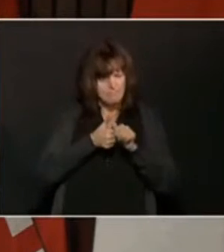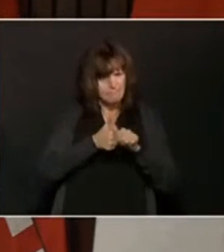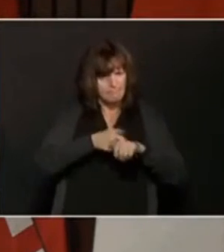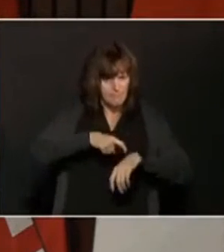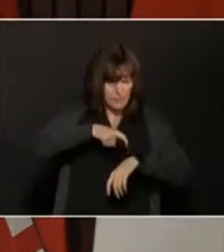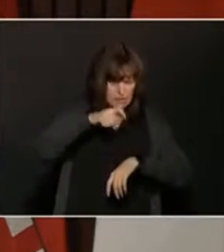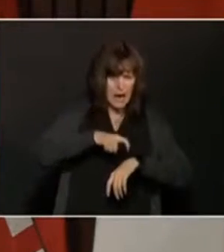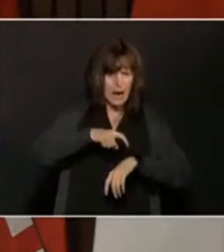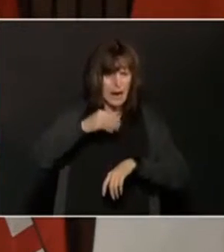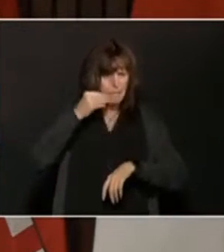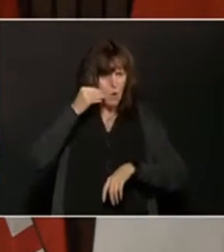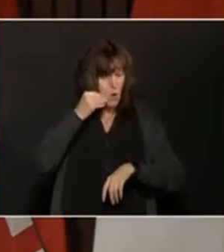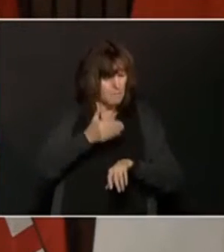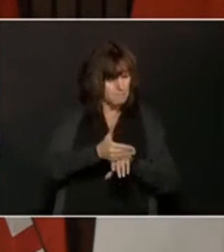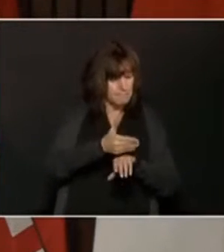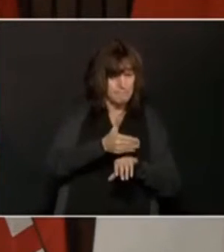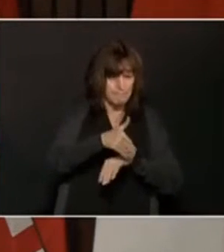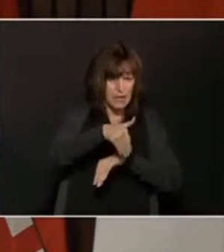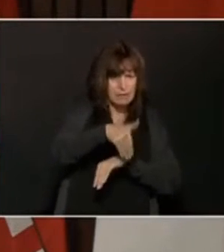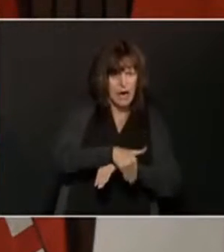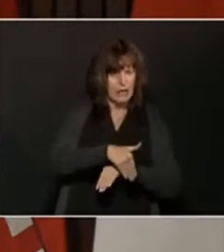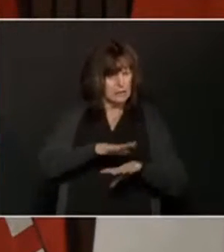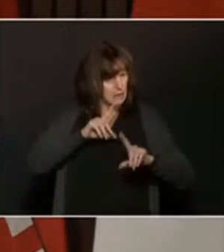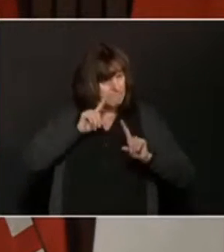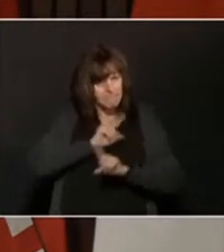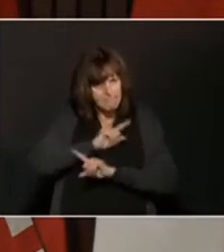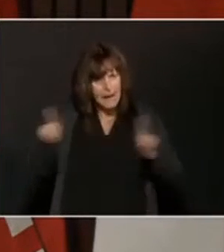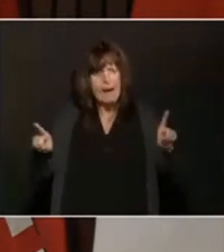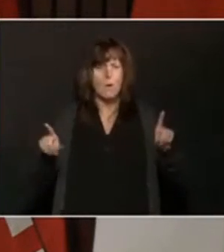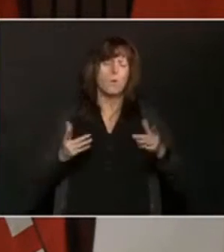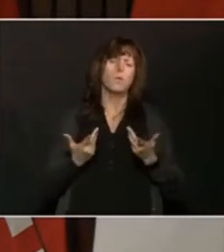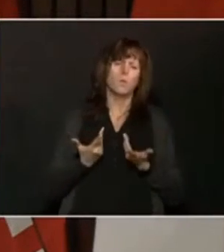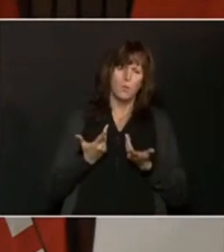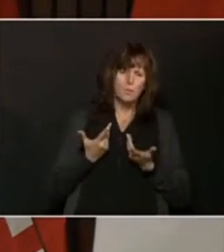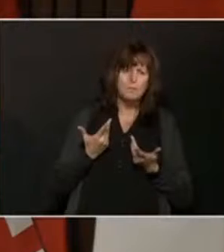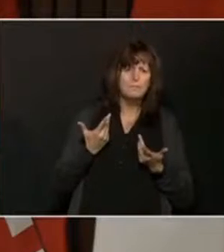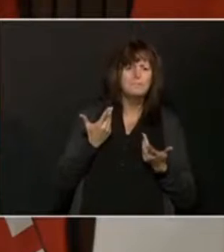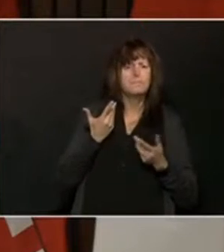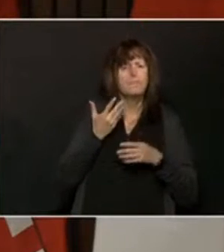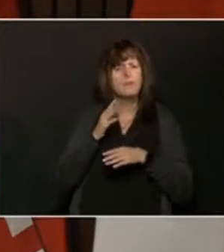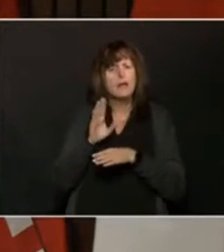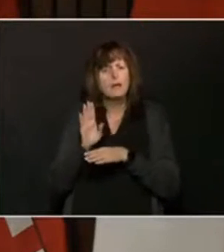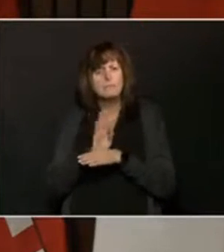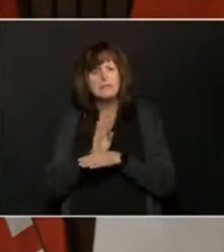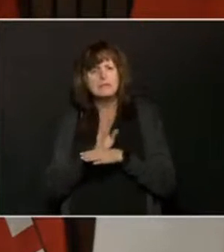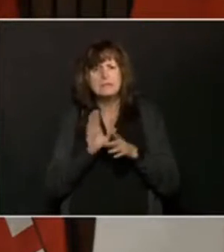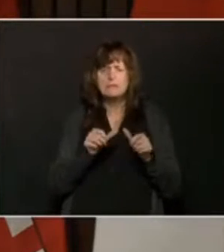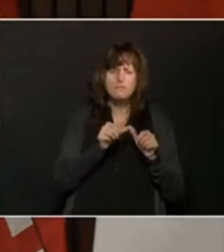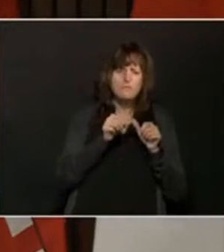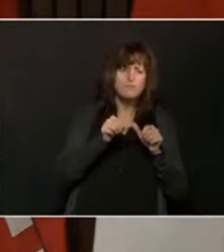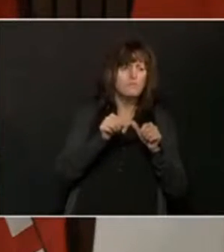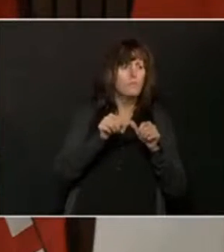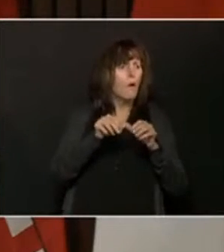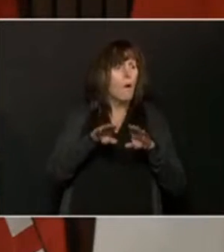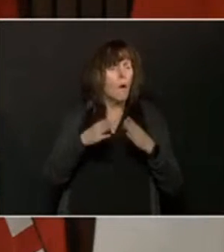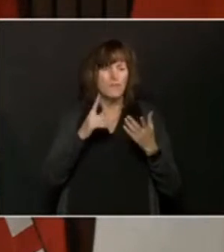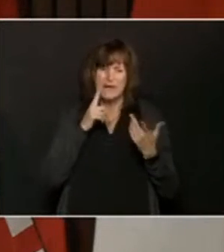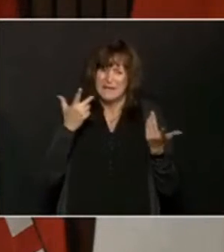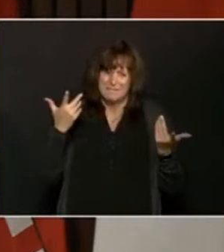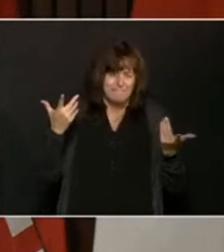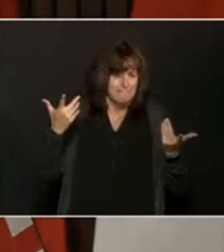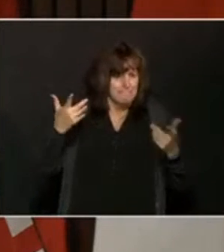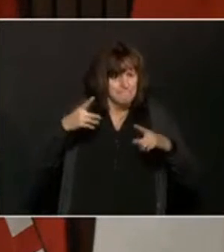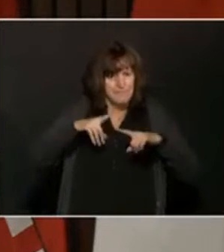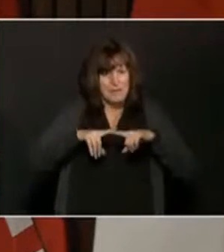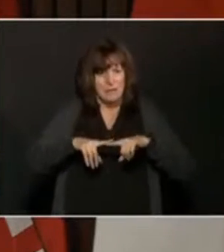in the types of businesses that were allowed to stay open, but in both jurisdictions, again, non-essential businesses